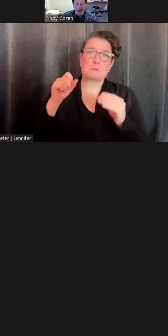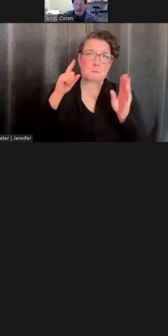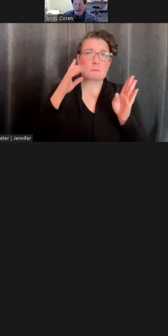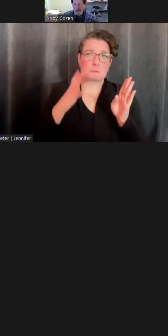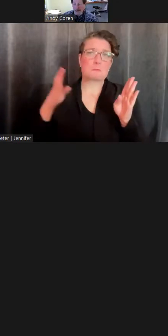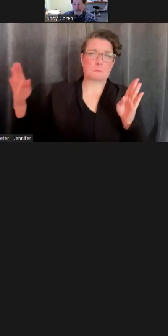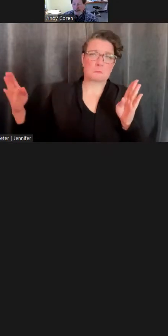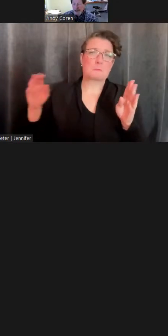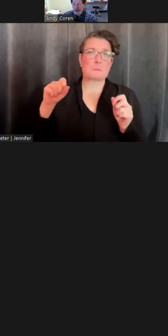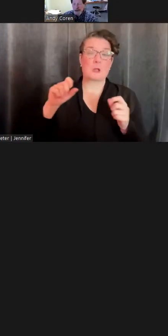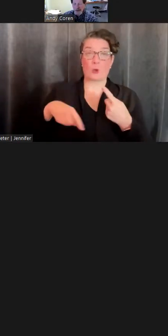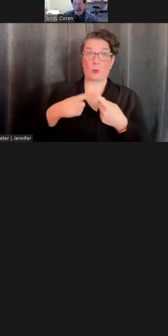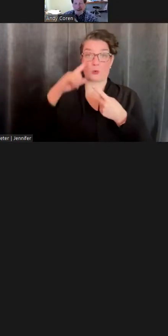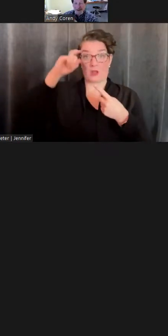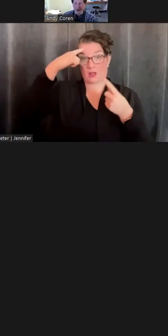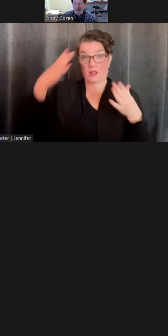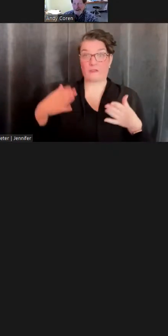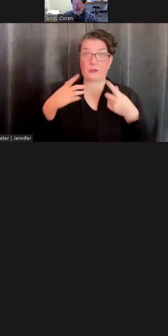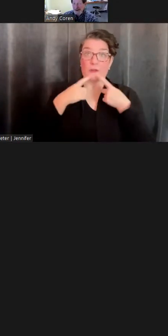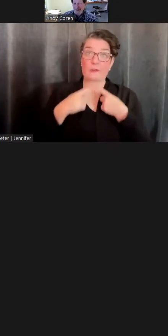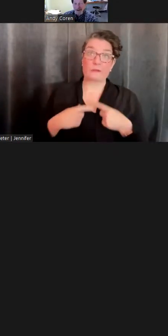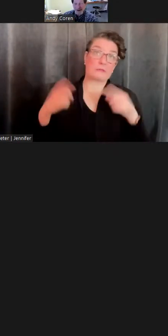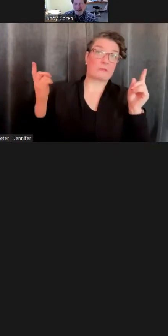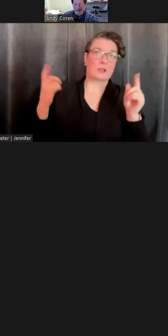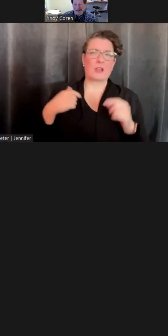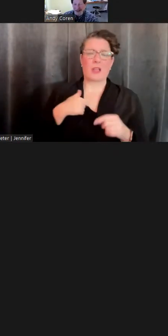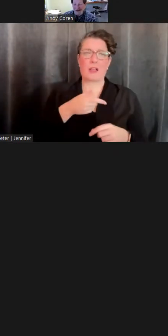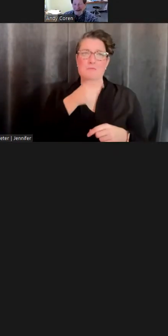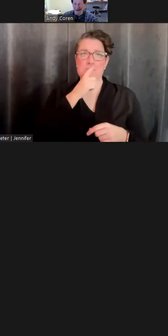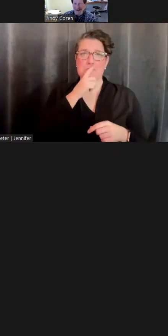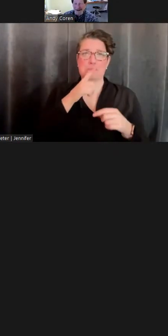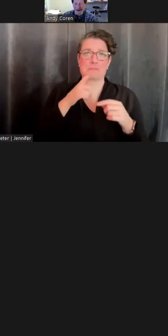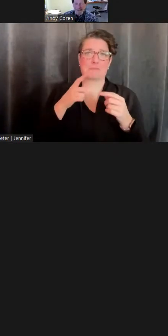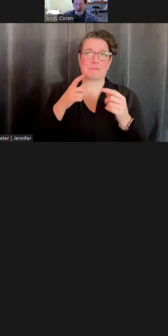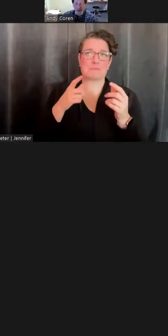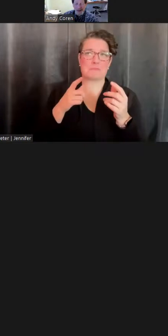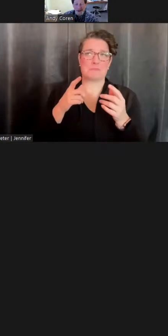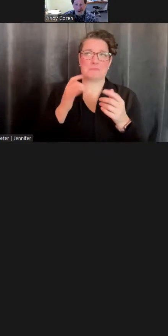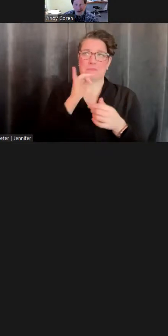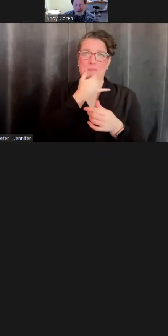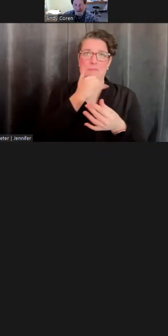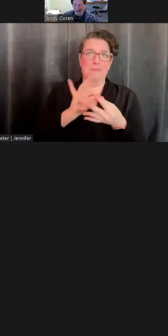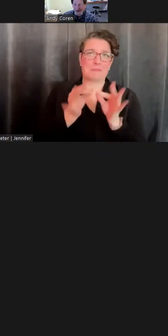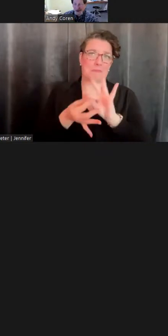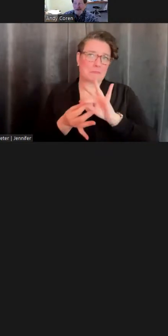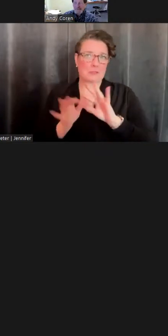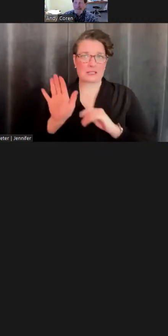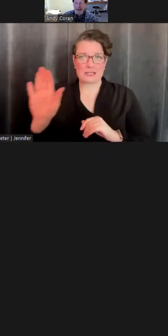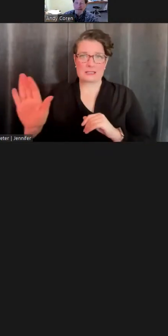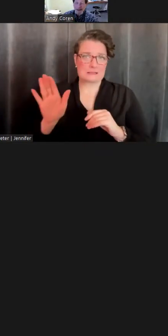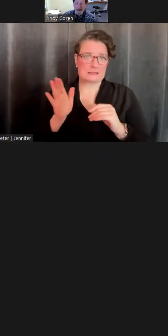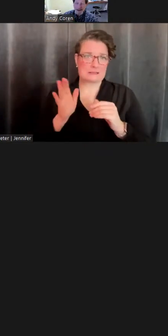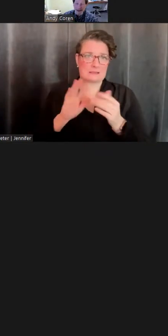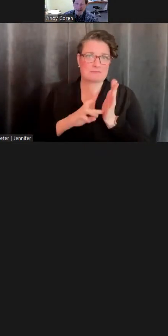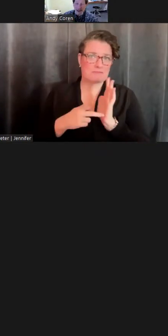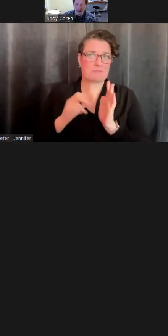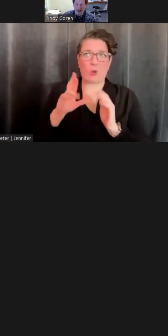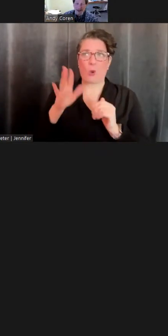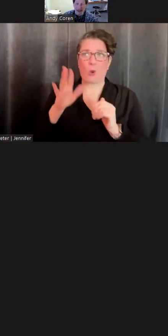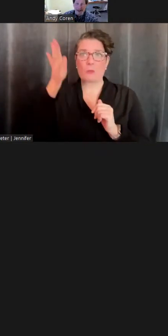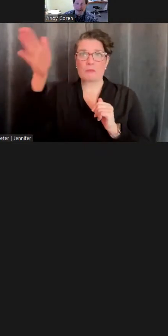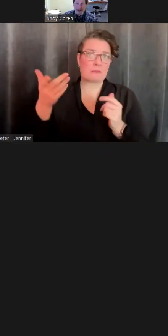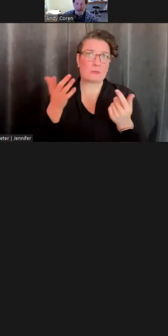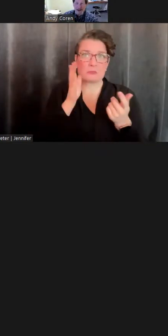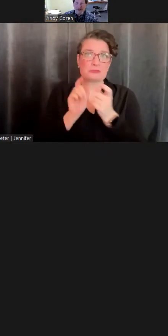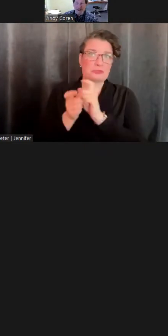governor made his announcement, I certainly don't want to, double think what he said or what he'll do in the future. But I think what he